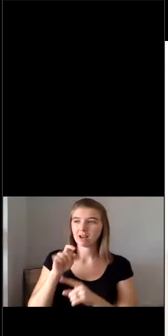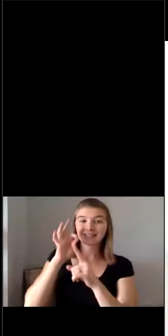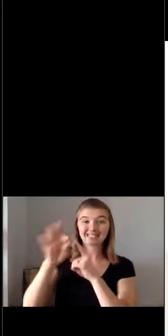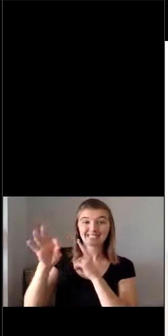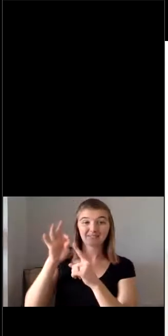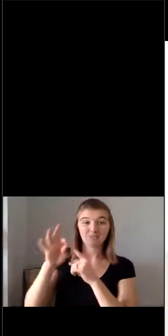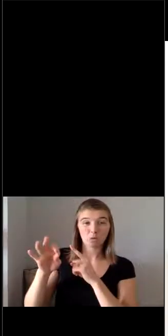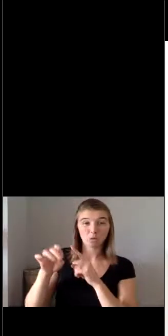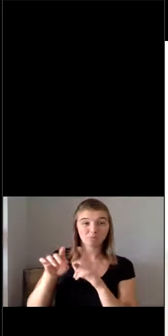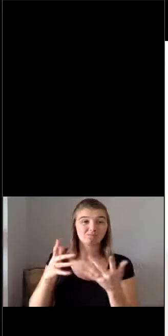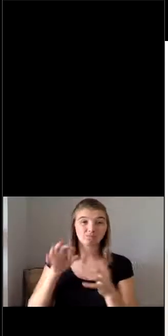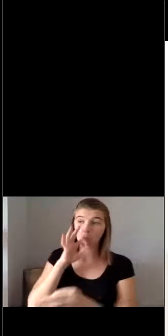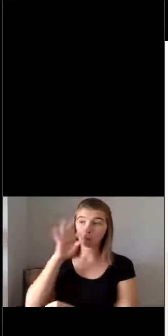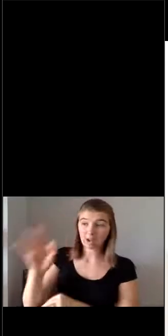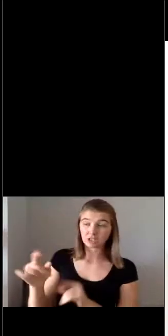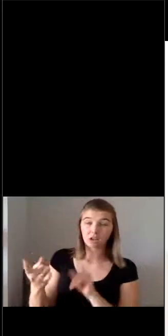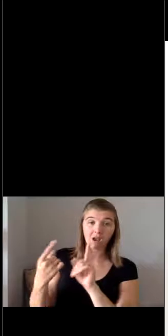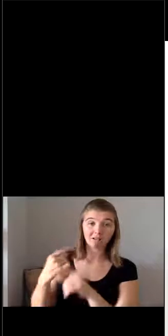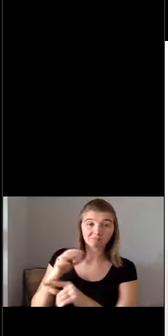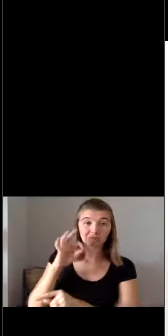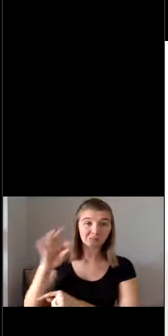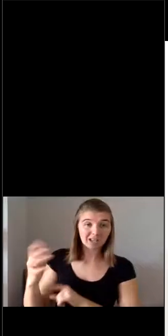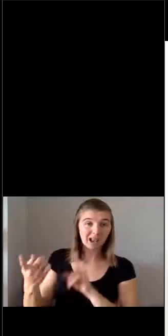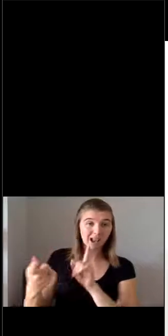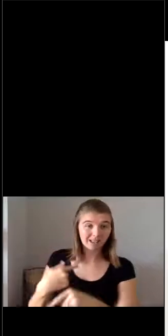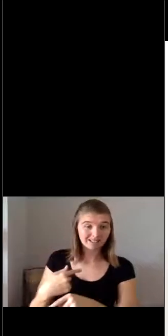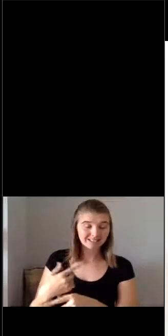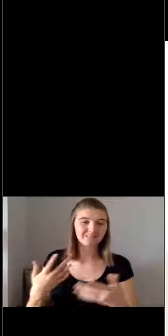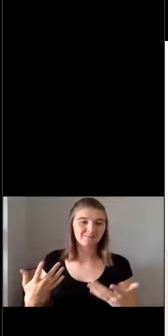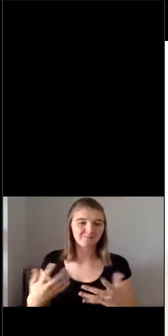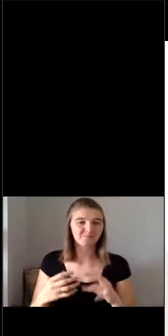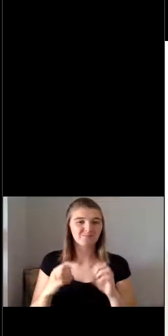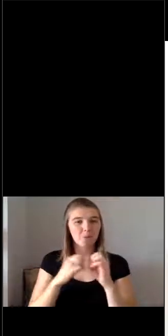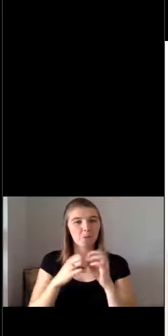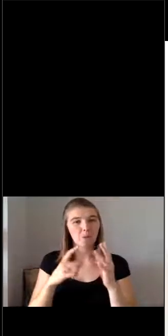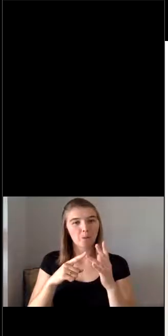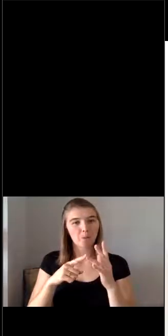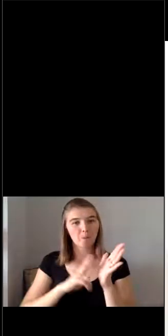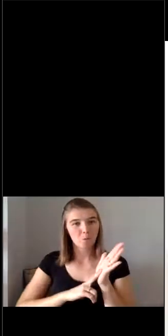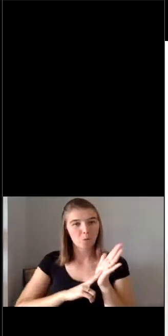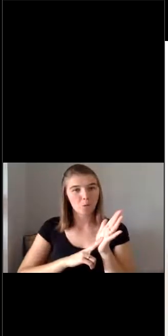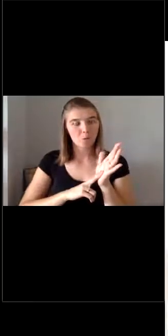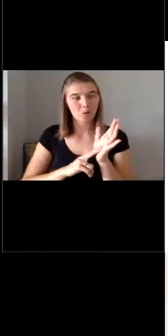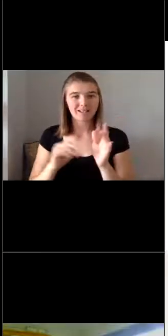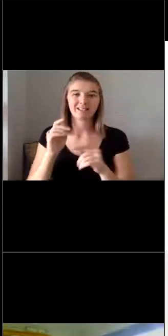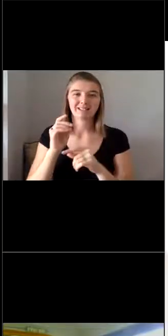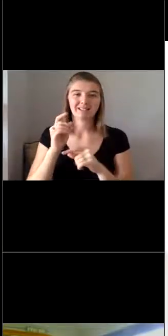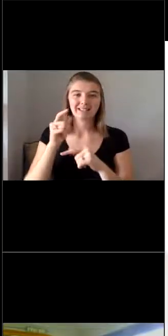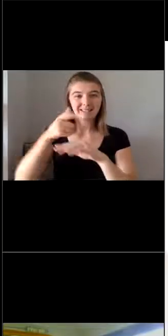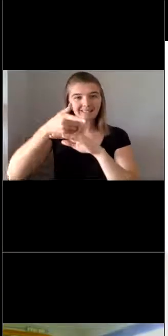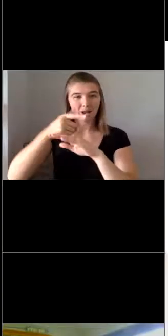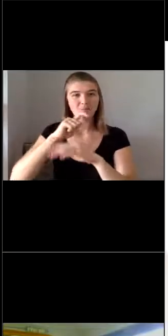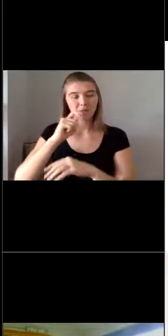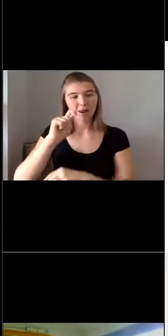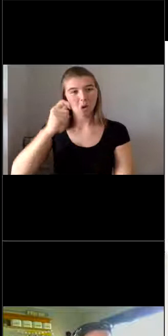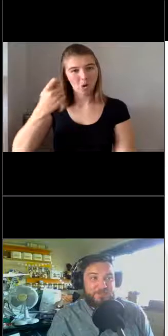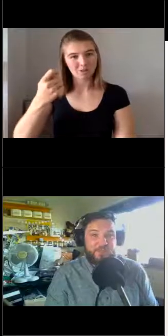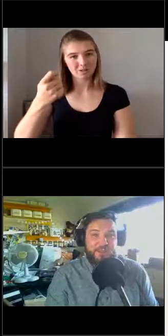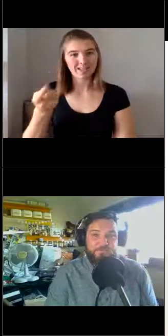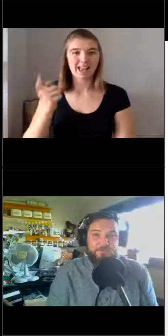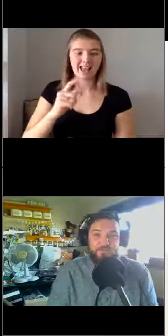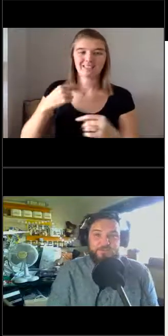so we should see Boon. And given that it is an interview, you get the treat of seeing yet more of my face as well. So hopefully we'll see